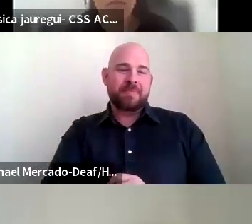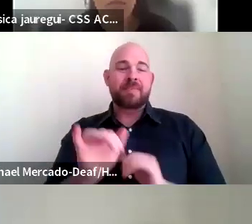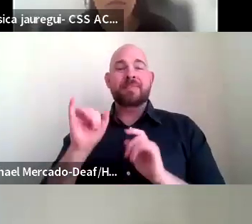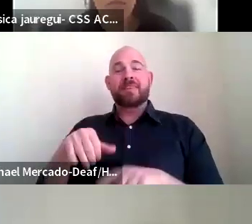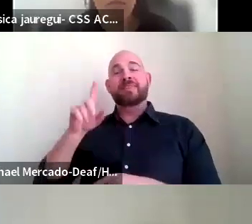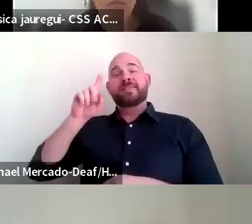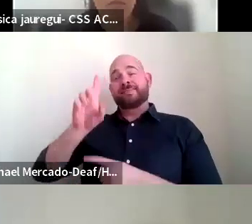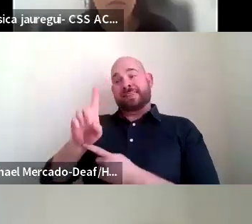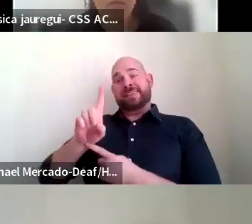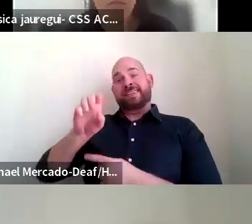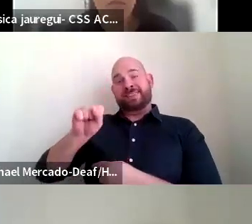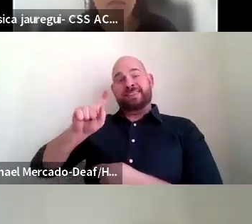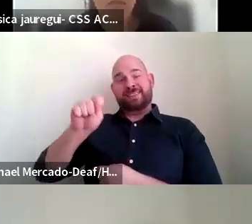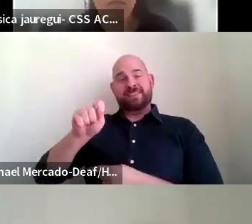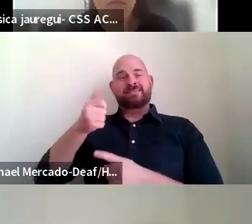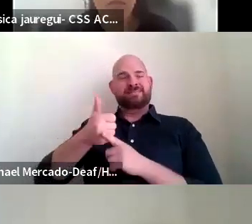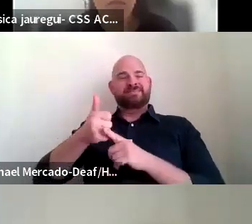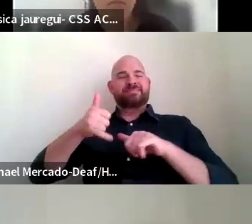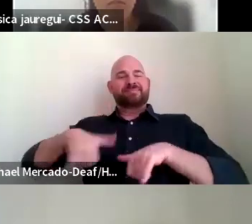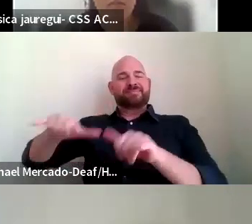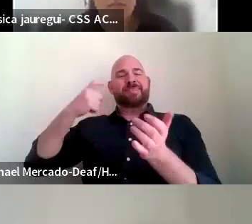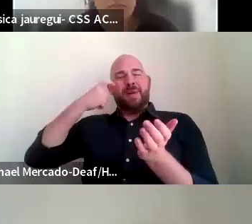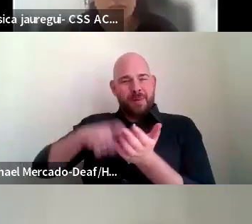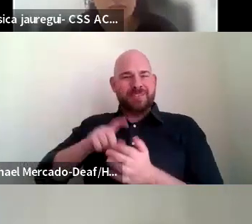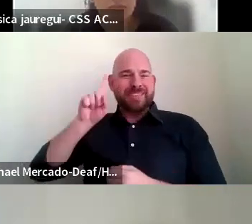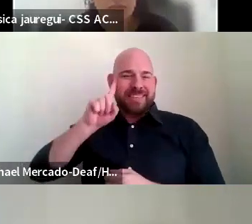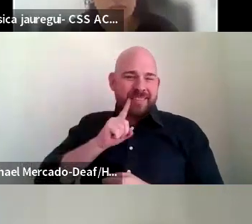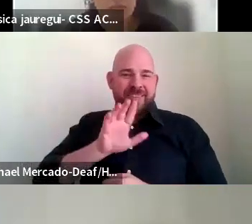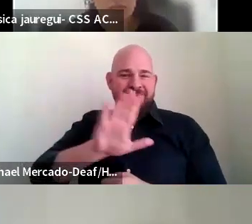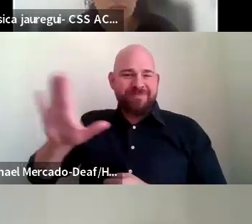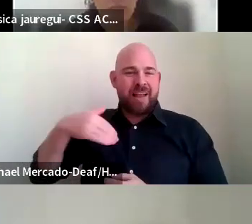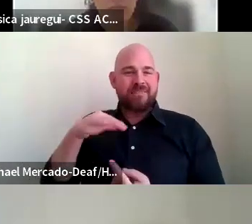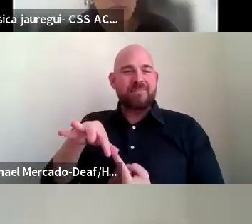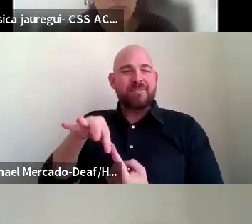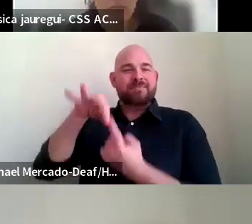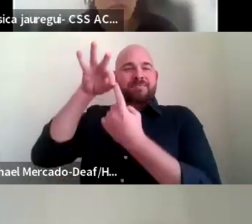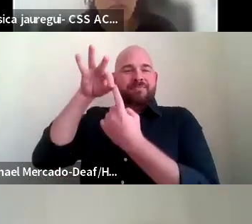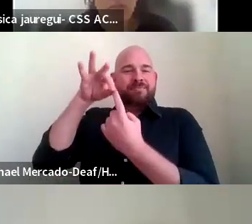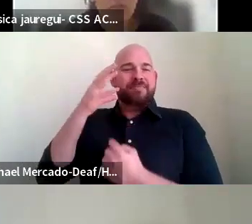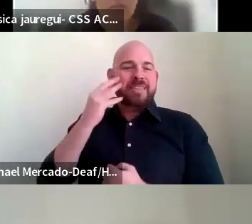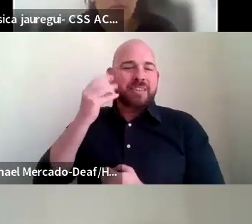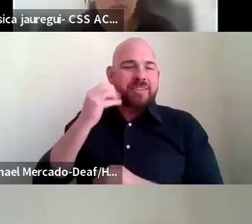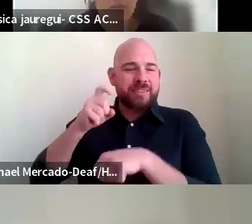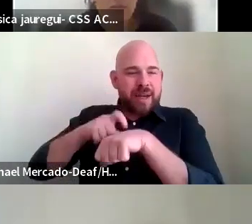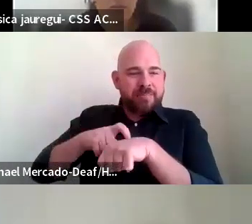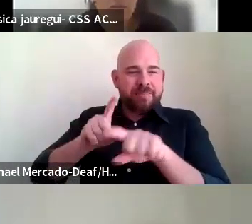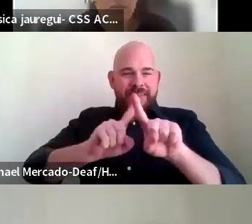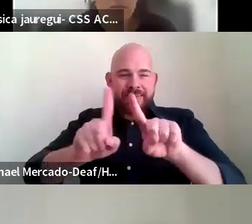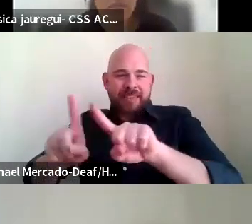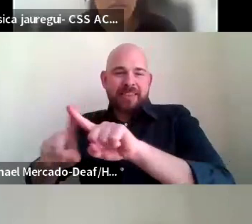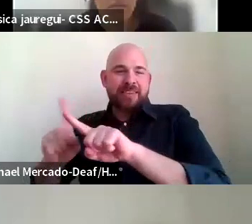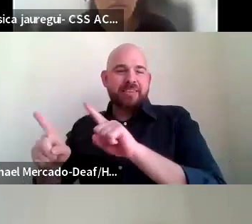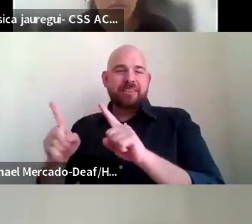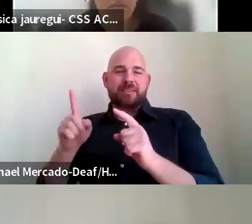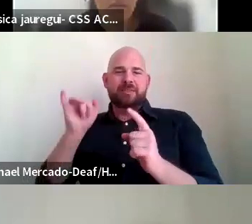happens within the deaf culture. So with DST, Deaf Standard Time, it's just recognizing deaf deaf, we have